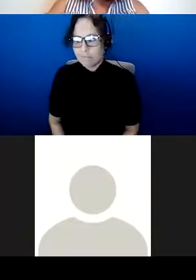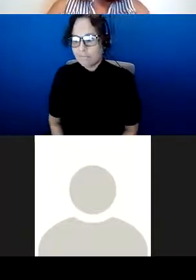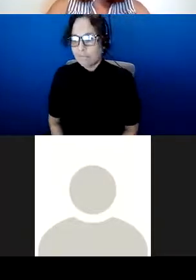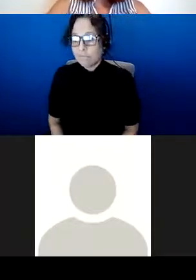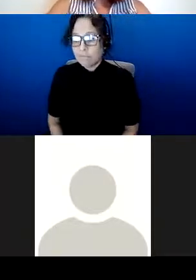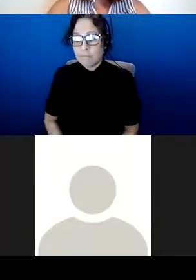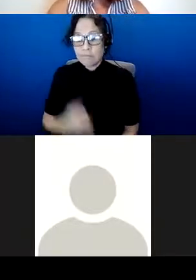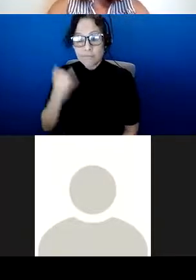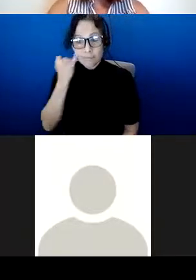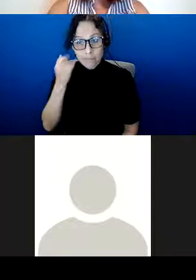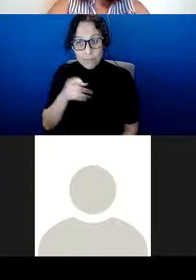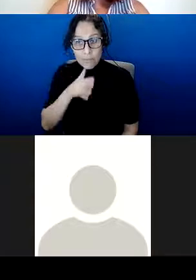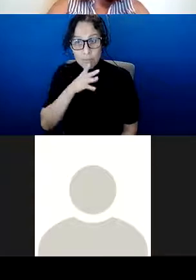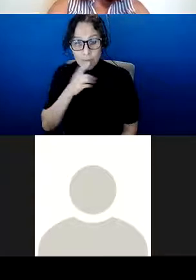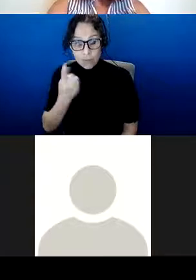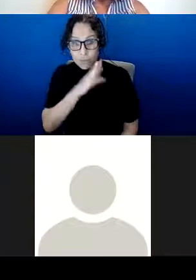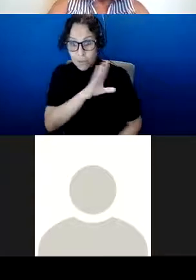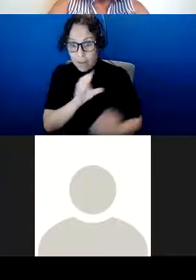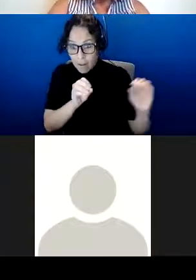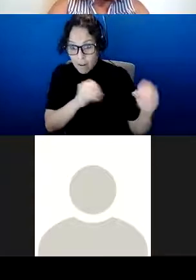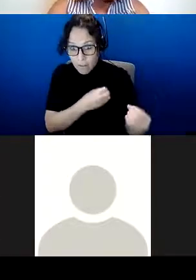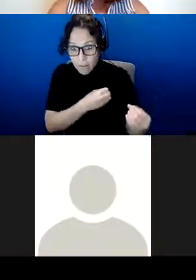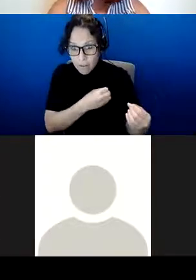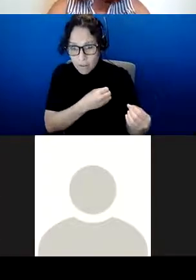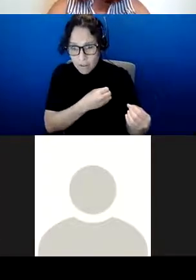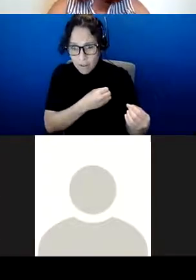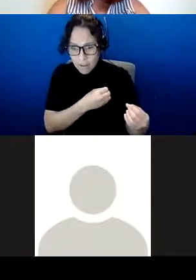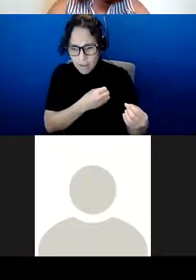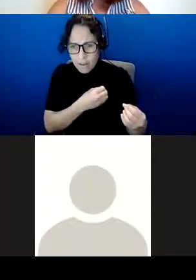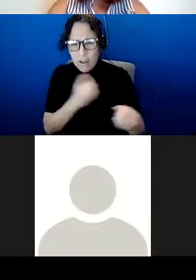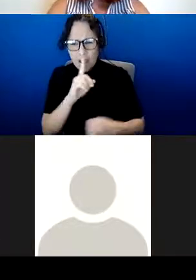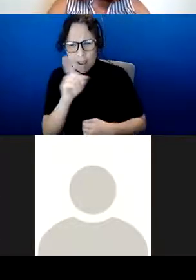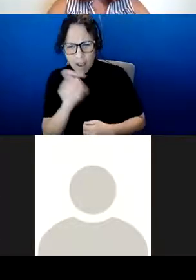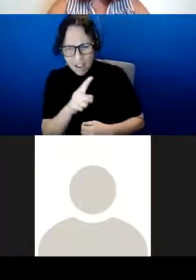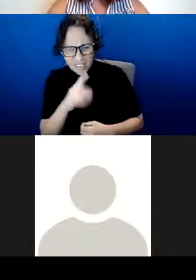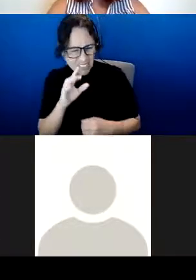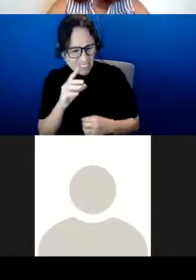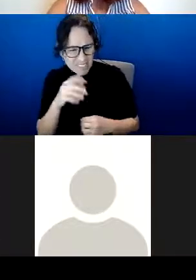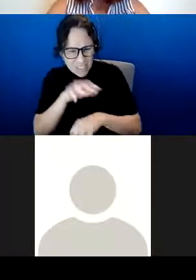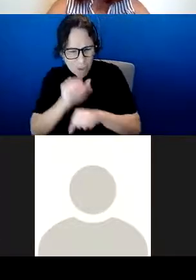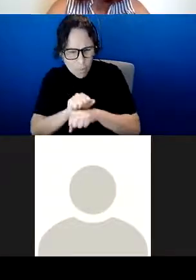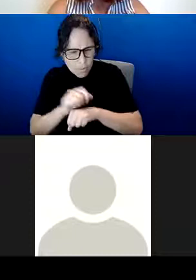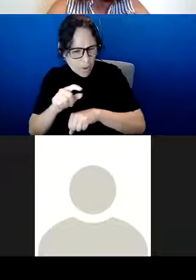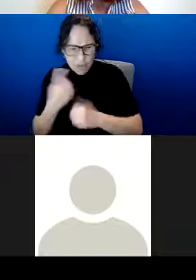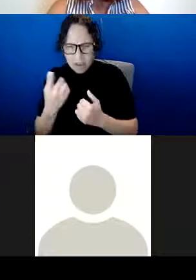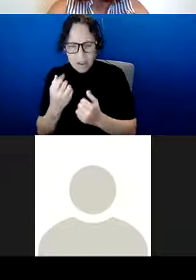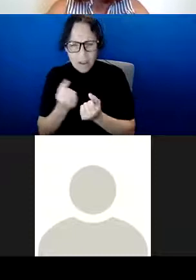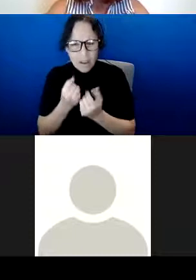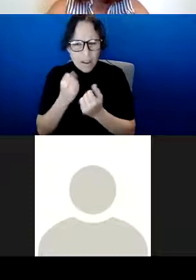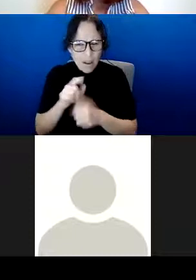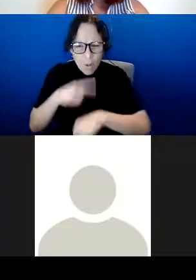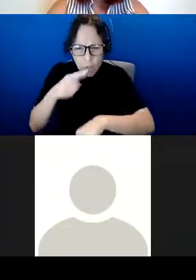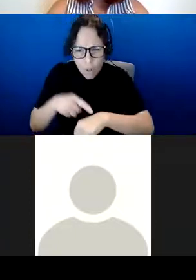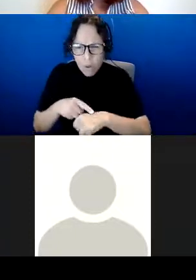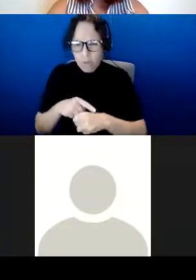If you're speaking to someone at the office, ask how long the visit's going to be. Do any forms need to be updated before